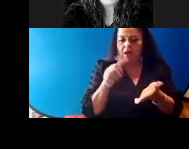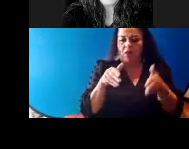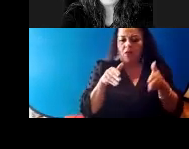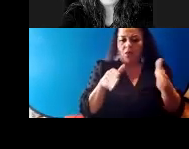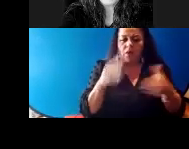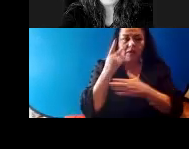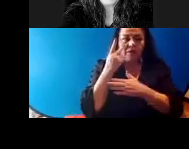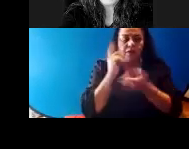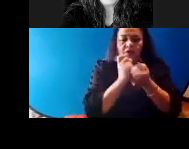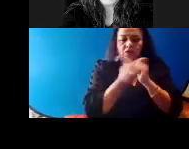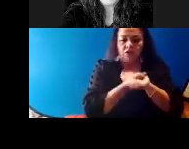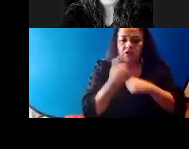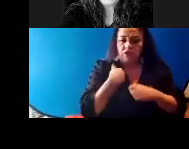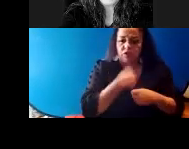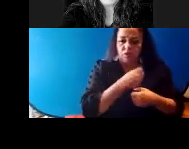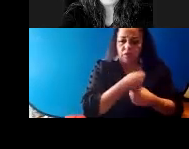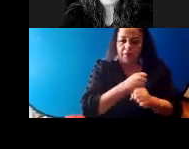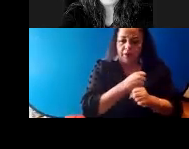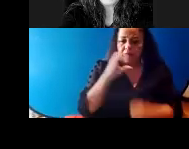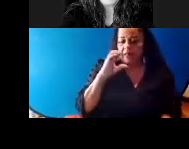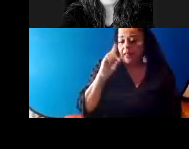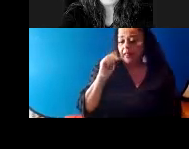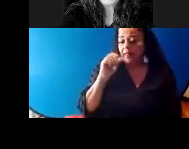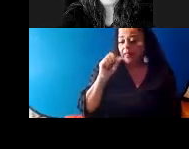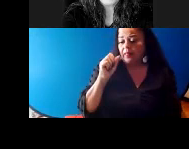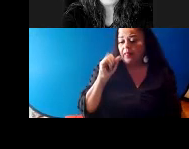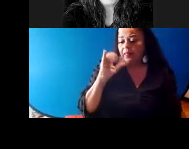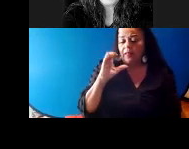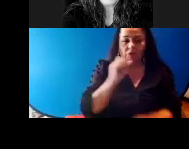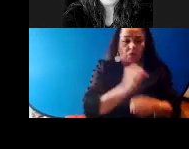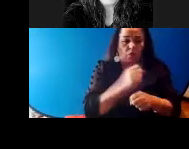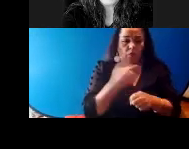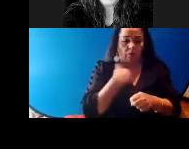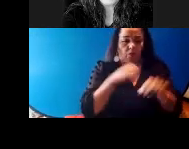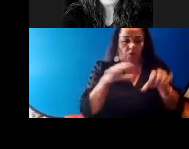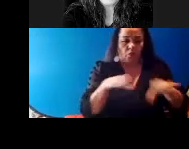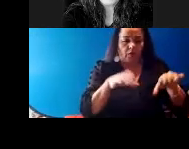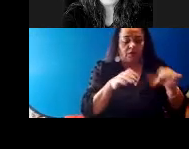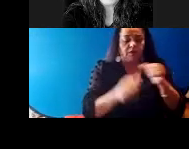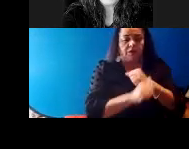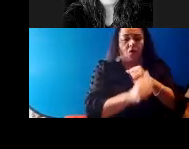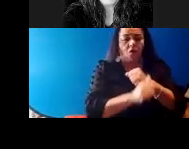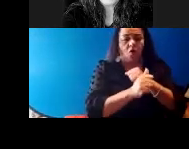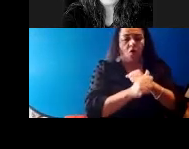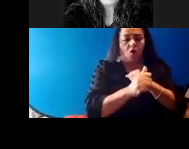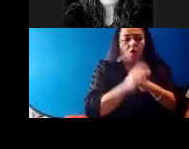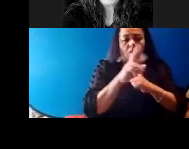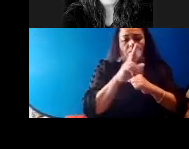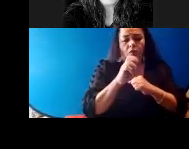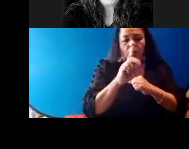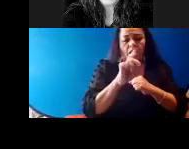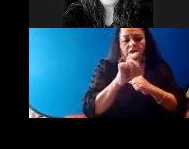made. The classic work we did, the traditional work, is on the left, harm reduction framework, right? Very data